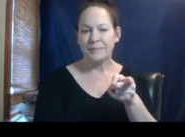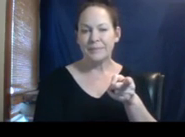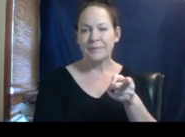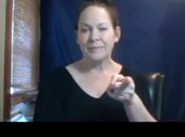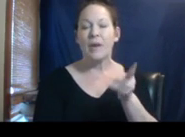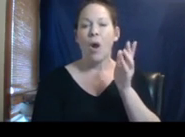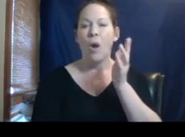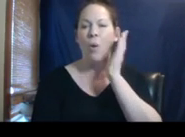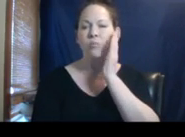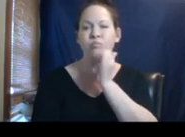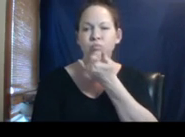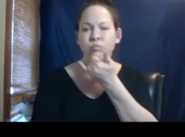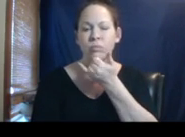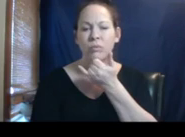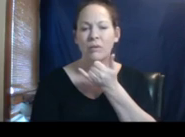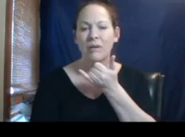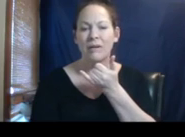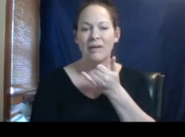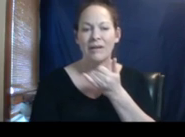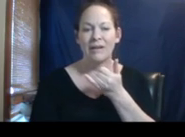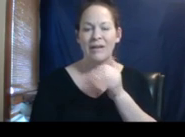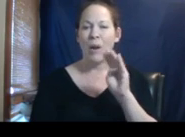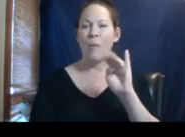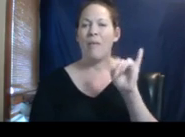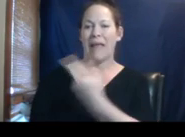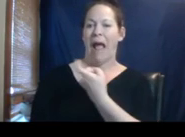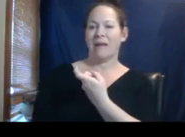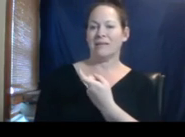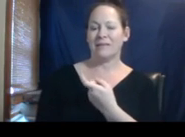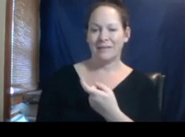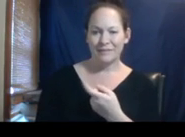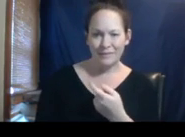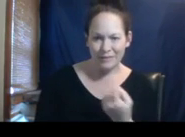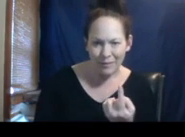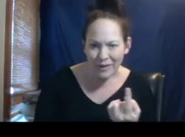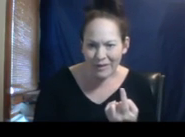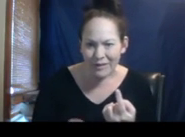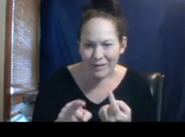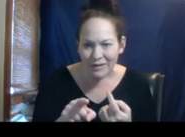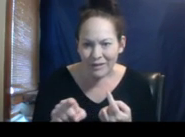Oh, you mean, I see exactly what you mean. That's squared.